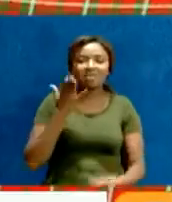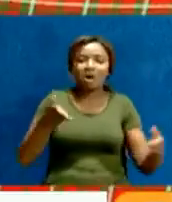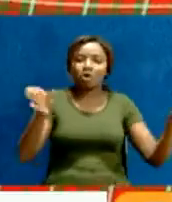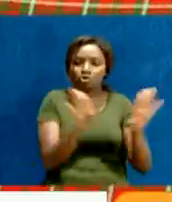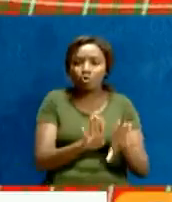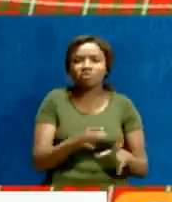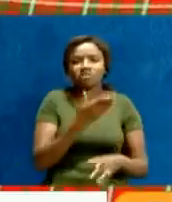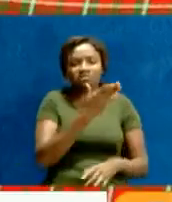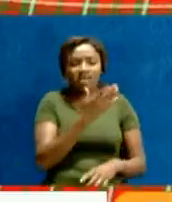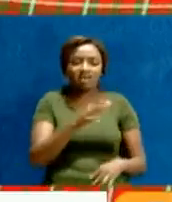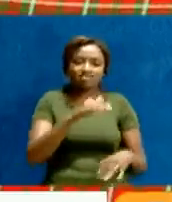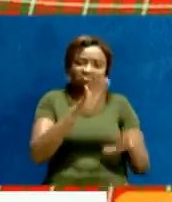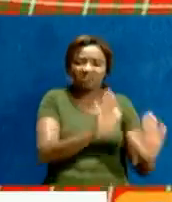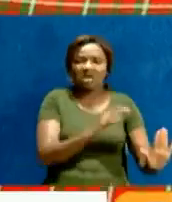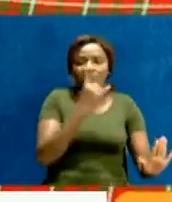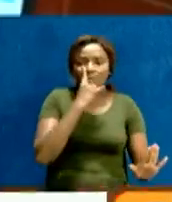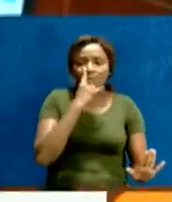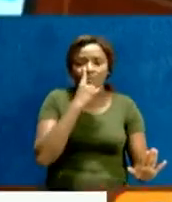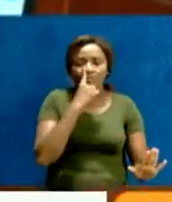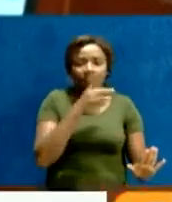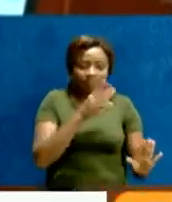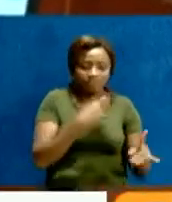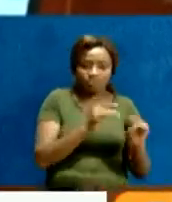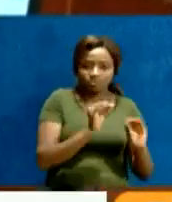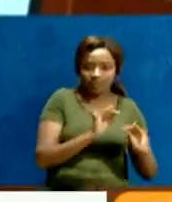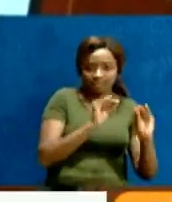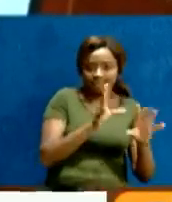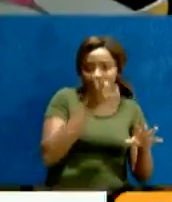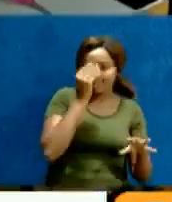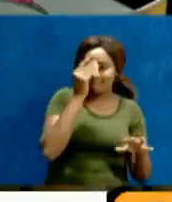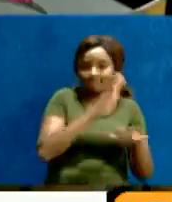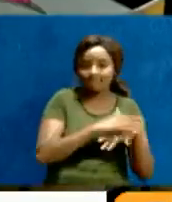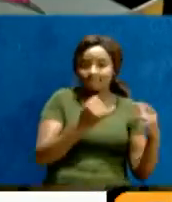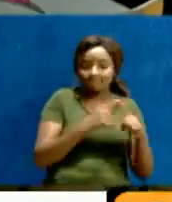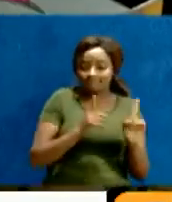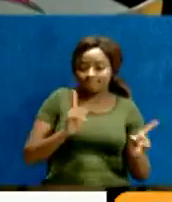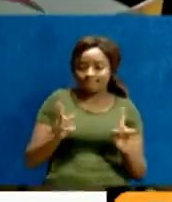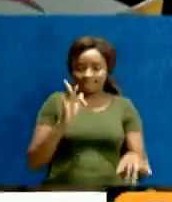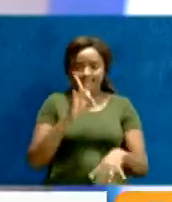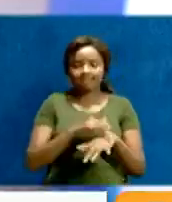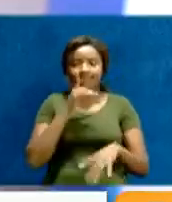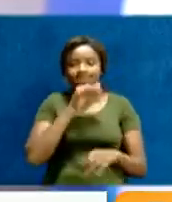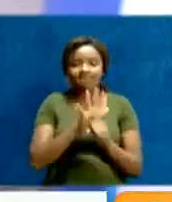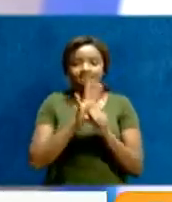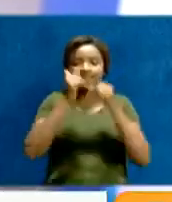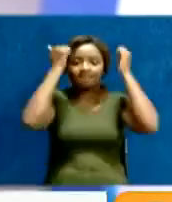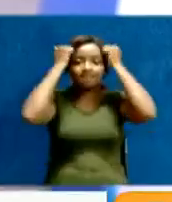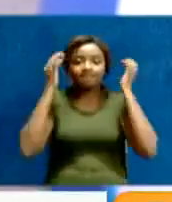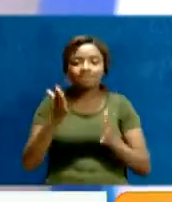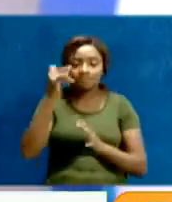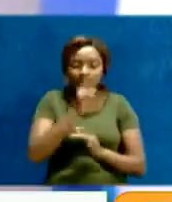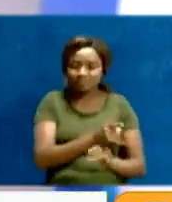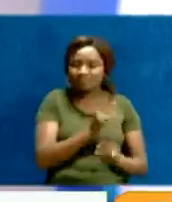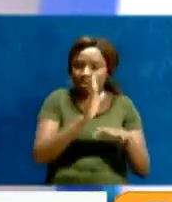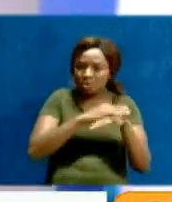paying for online classes were online. He says that this could have in turn affected a majority of the learners, as not only was it a new way